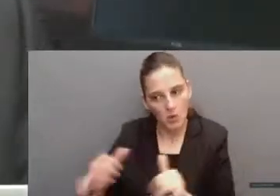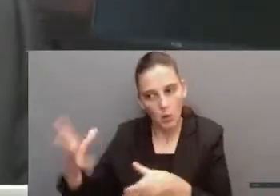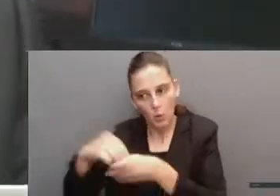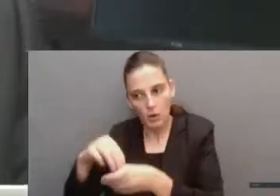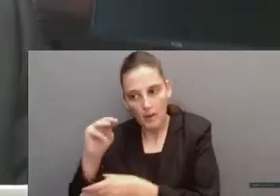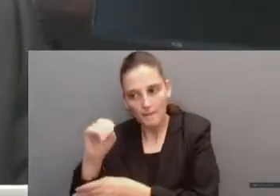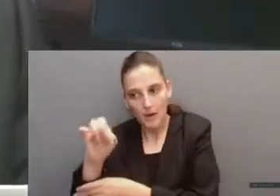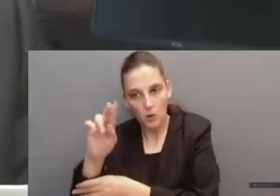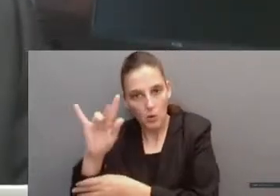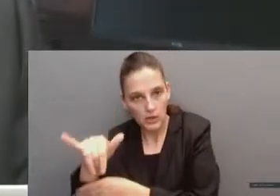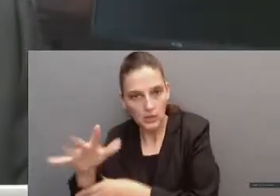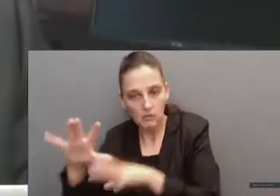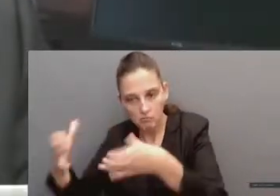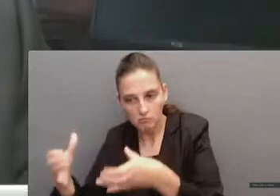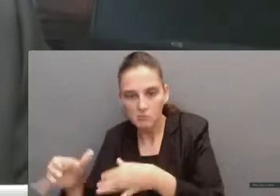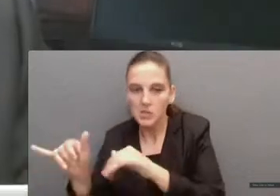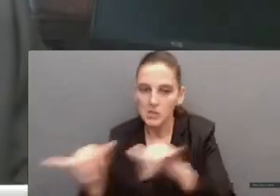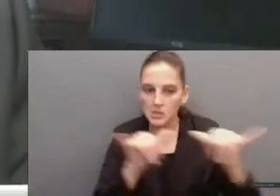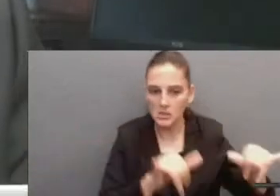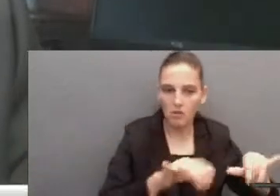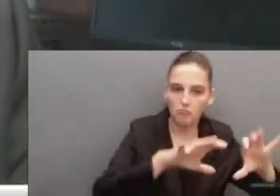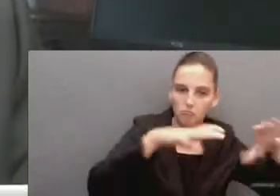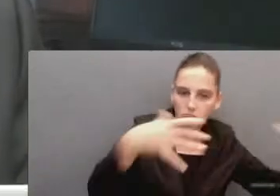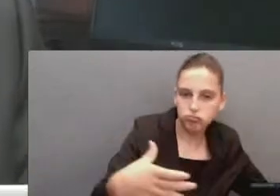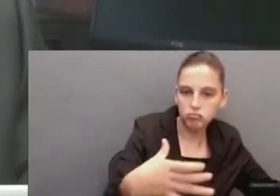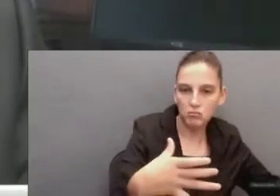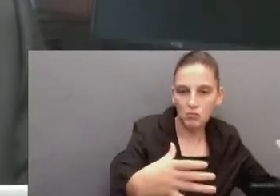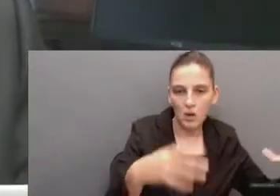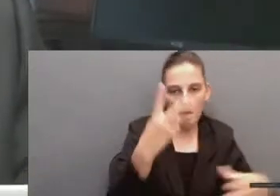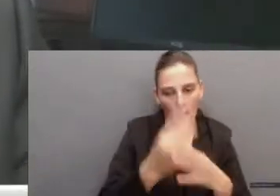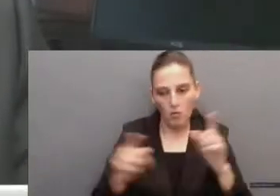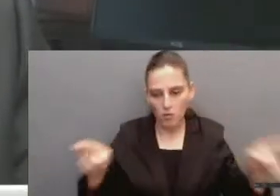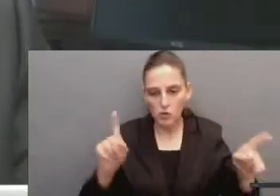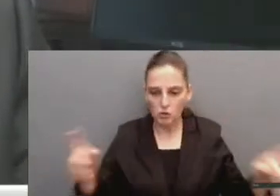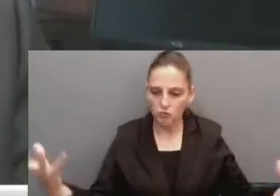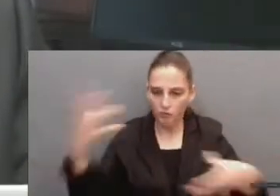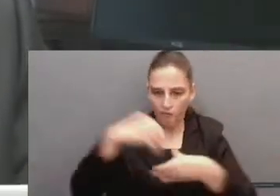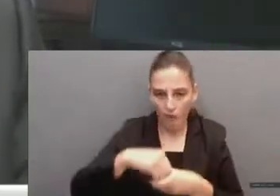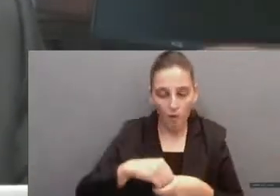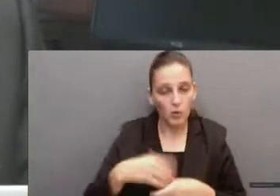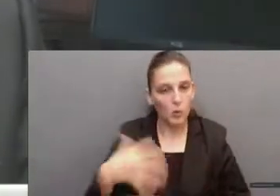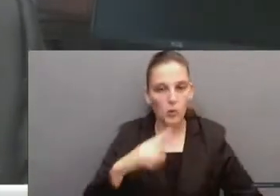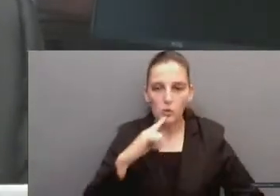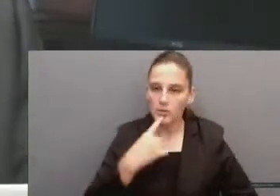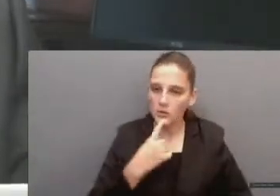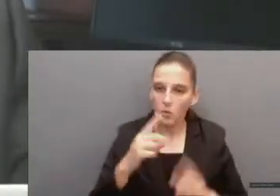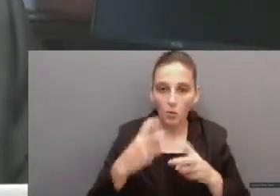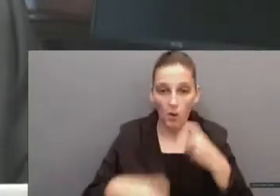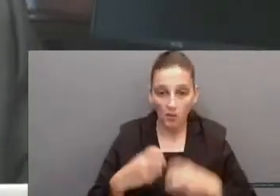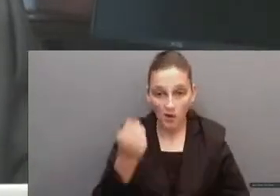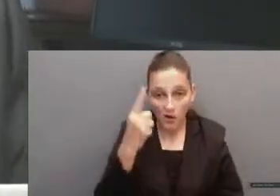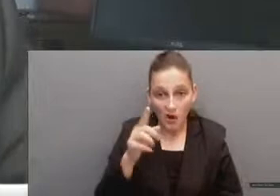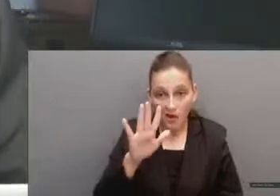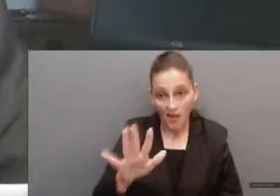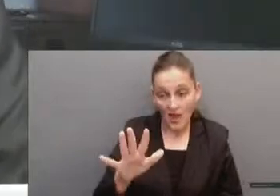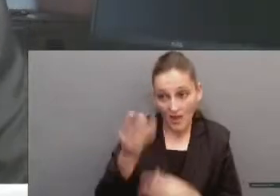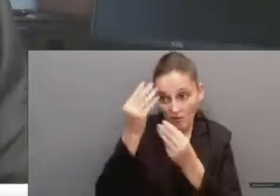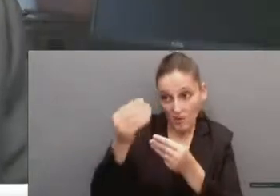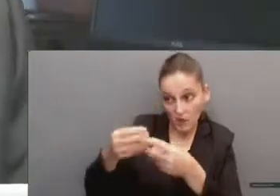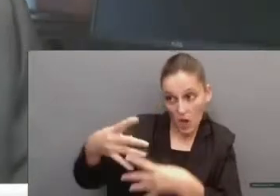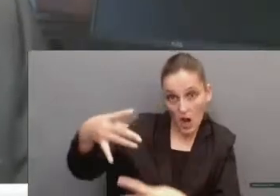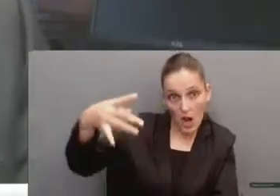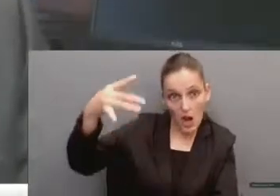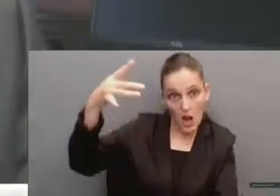population. It is a serious problem that needs to be focused on because going forward, these large data sets are going to be